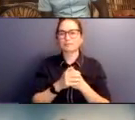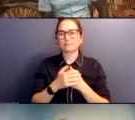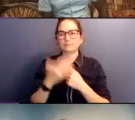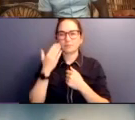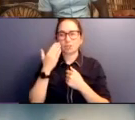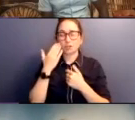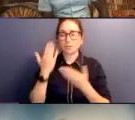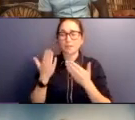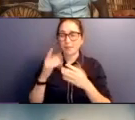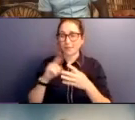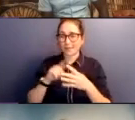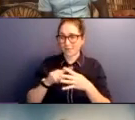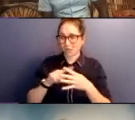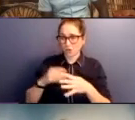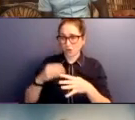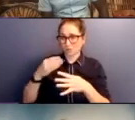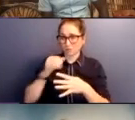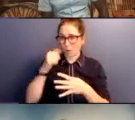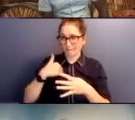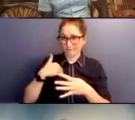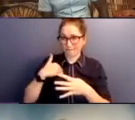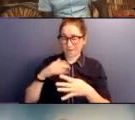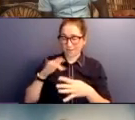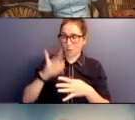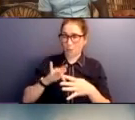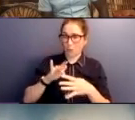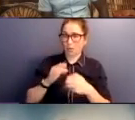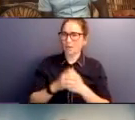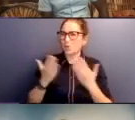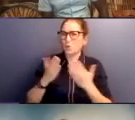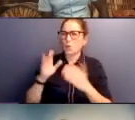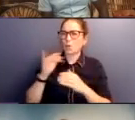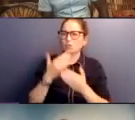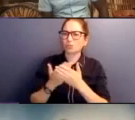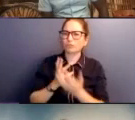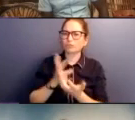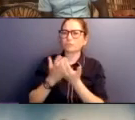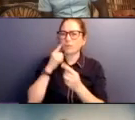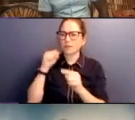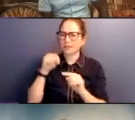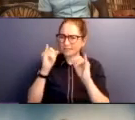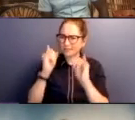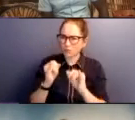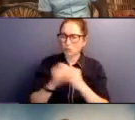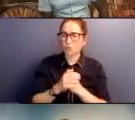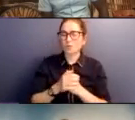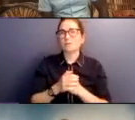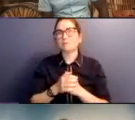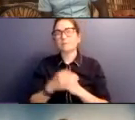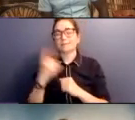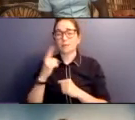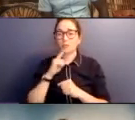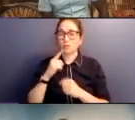a finger or fingers, what instrument is appropriate for that individual, someone who's bound